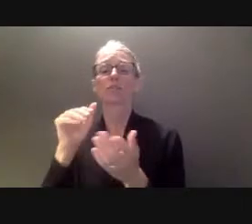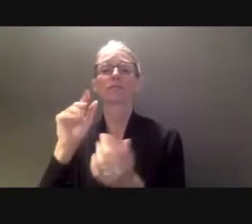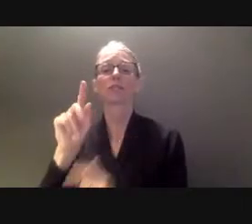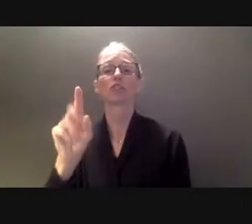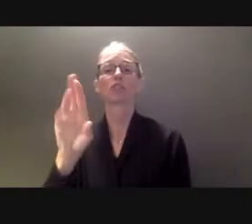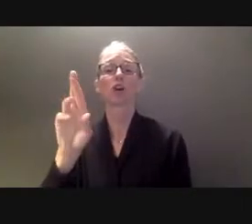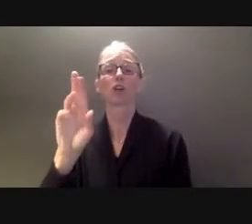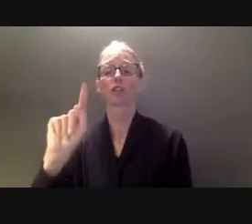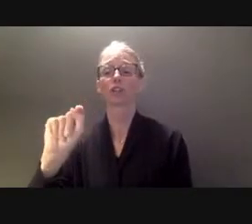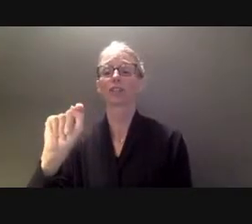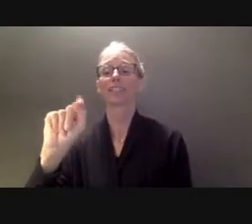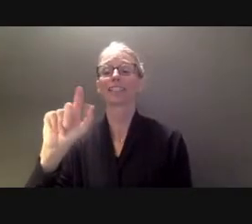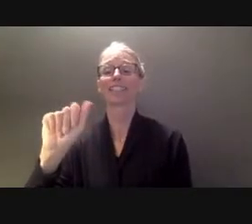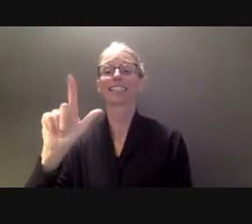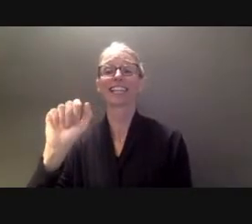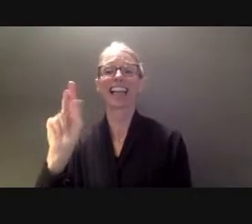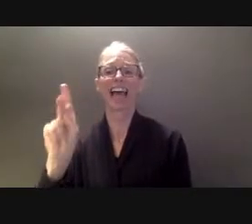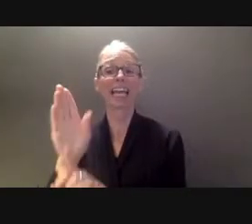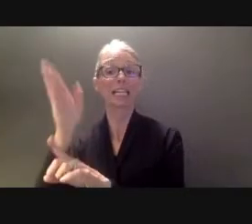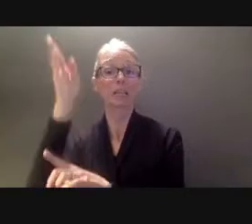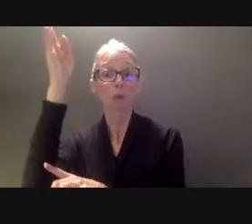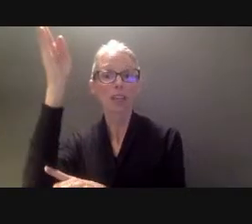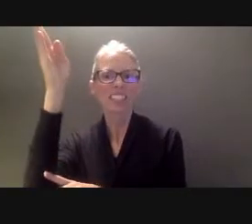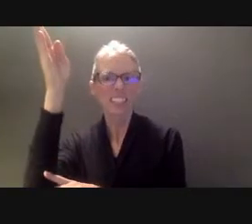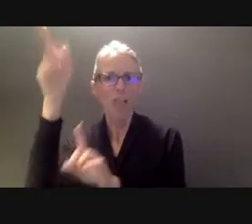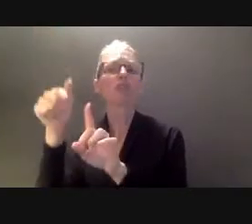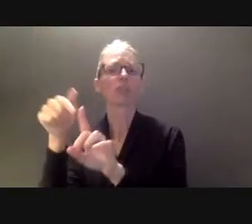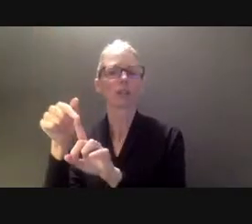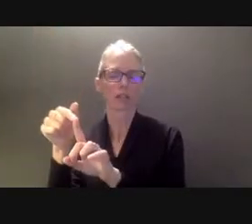on what it's turning out to be.